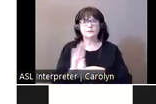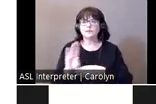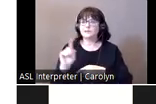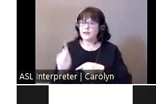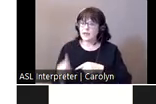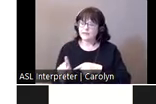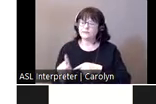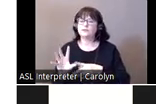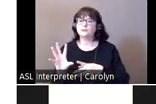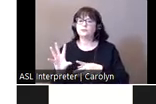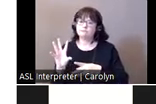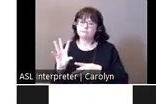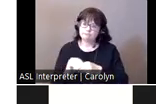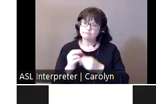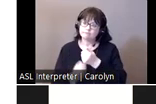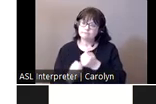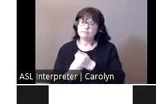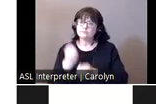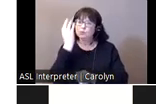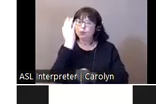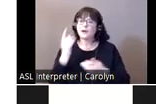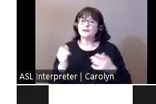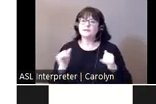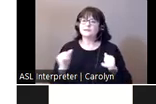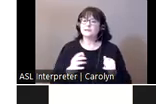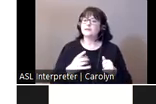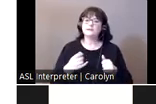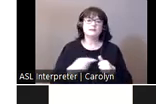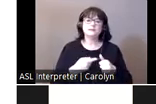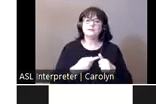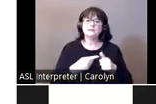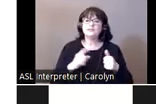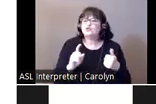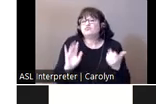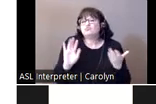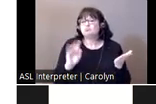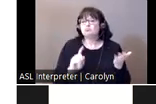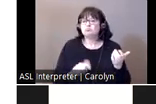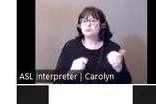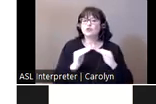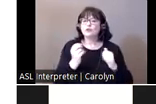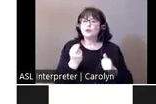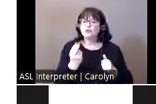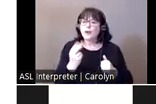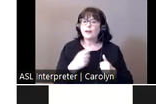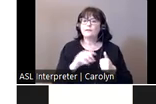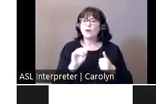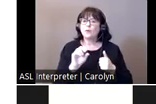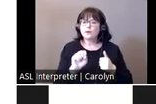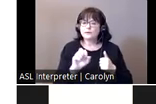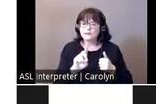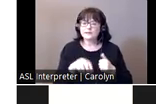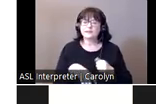12, OSSD, GED, et cetera. They sure are, Lisa, which we all know could mean a variety of skills